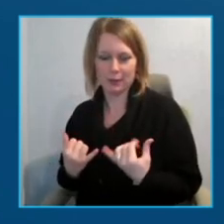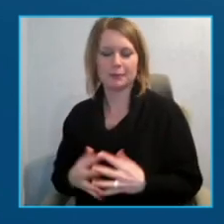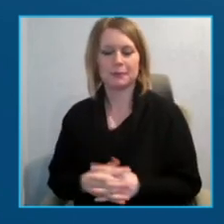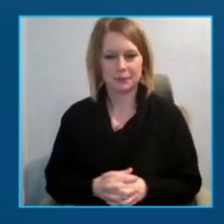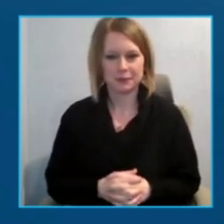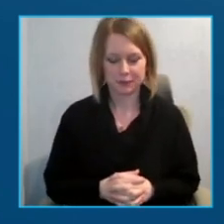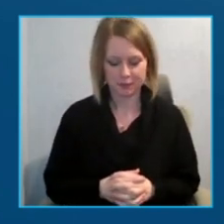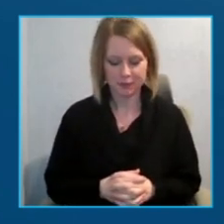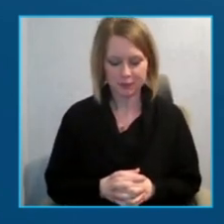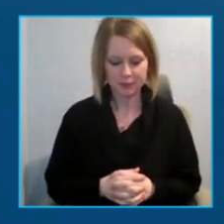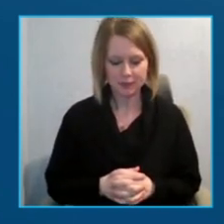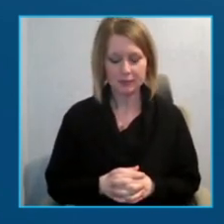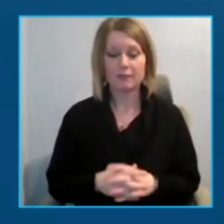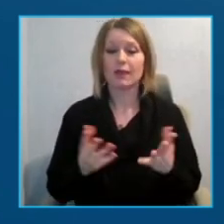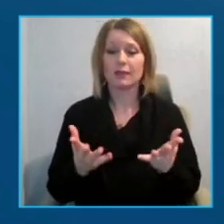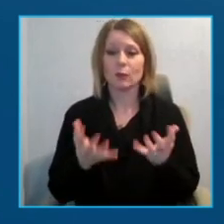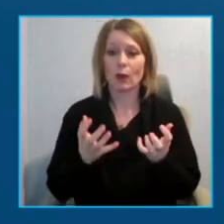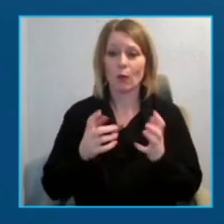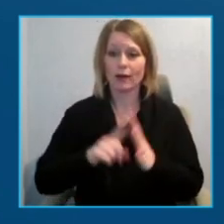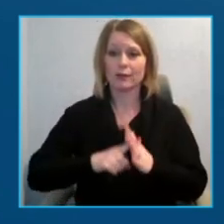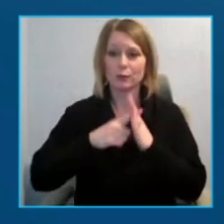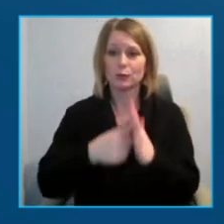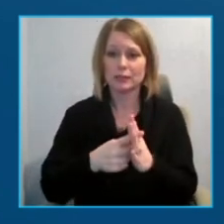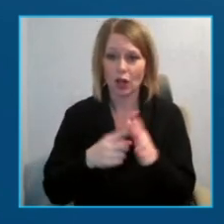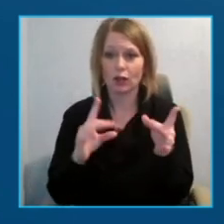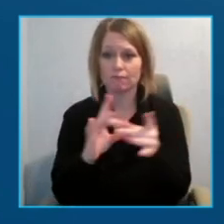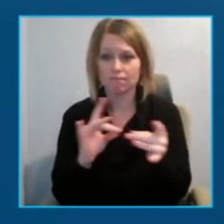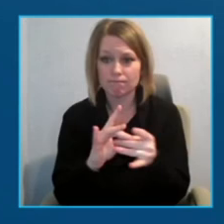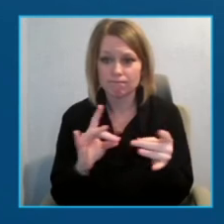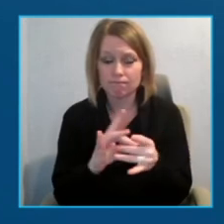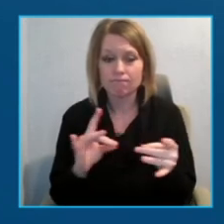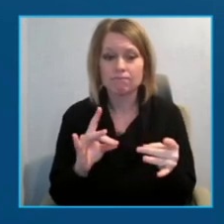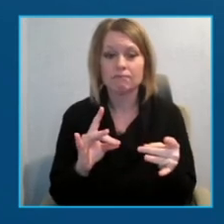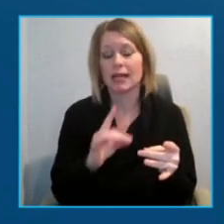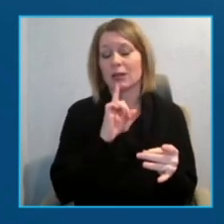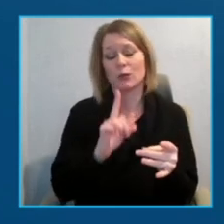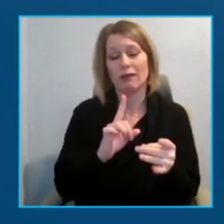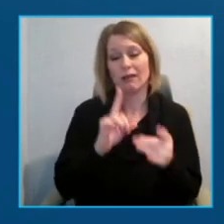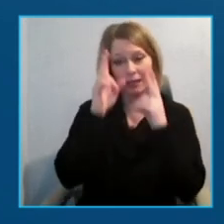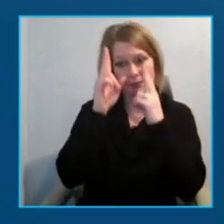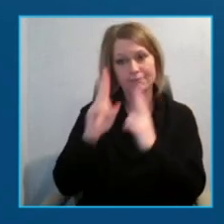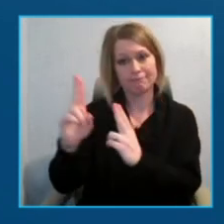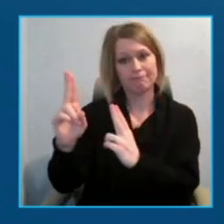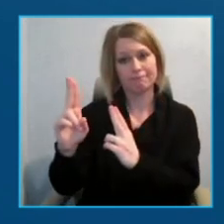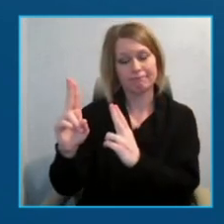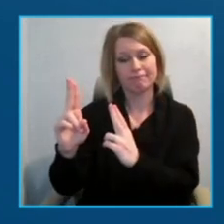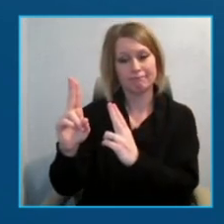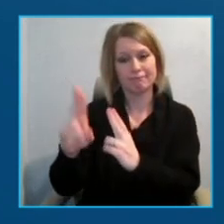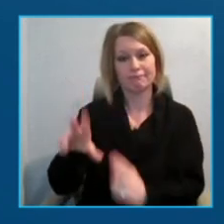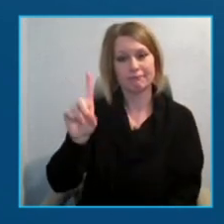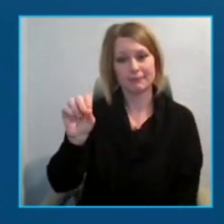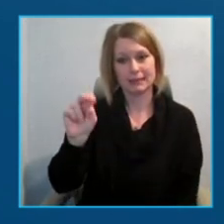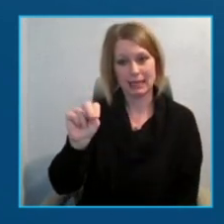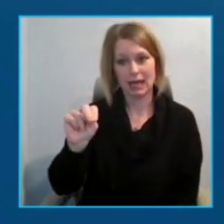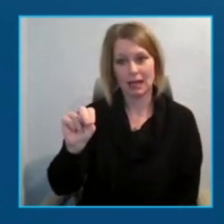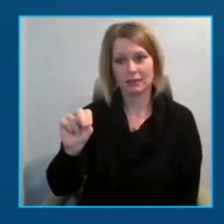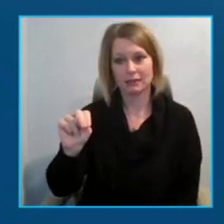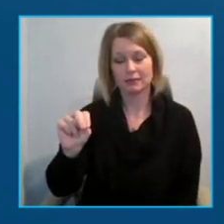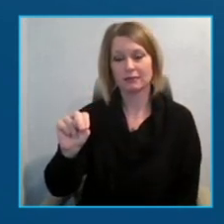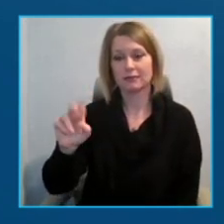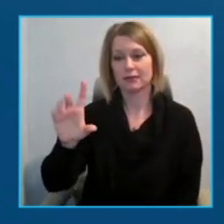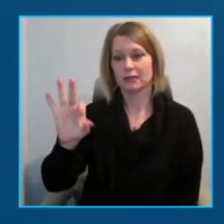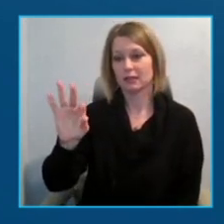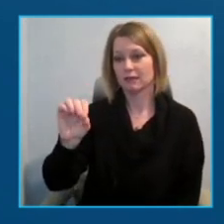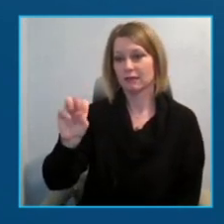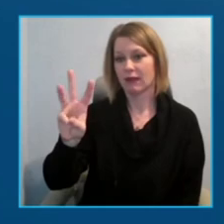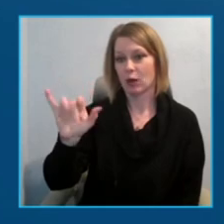I wanted to start by also paying tribute to our good friend Don Fowler. I still have a